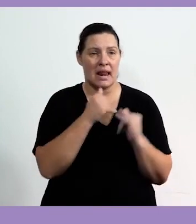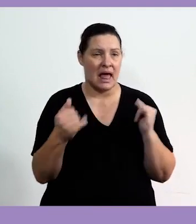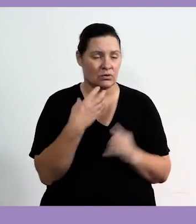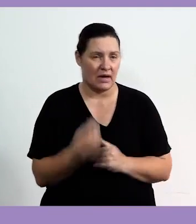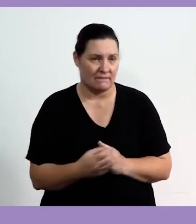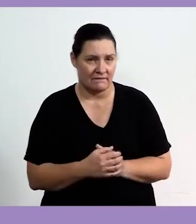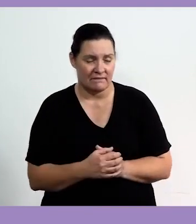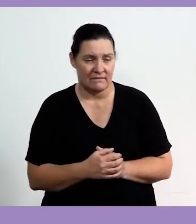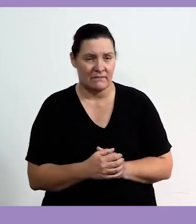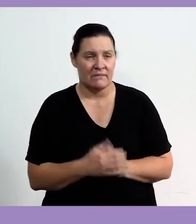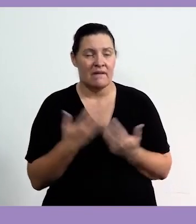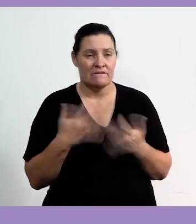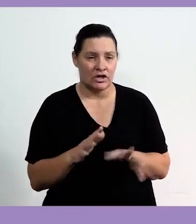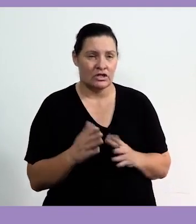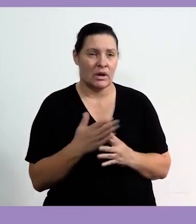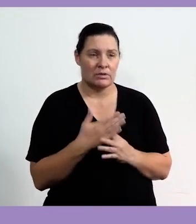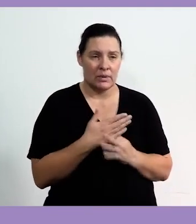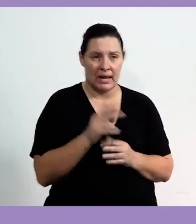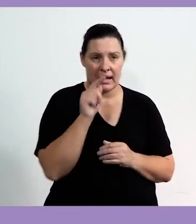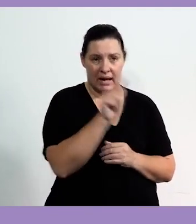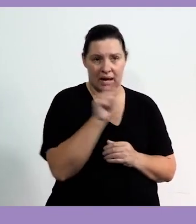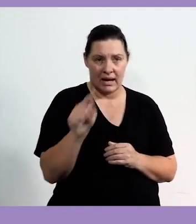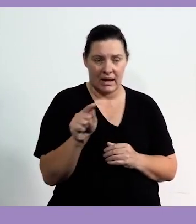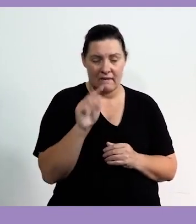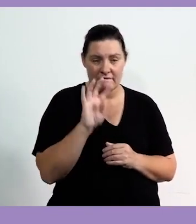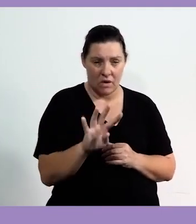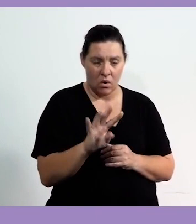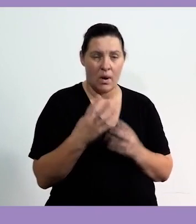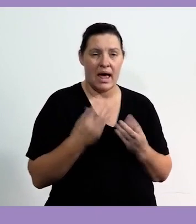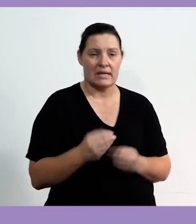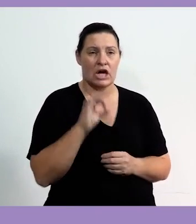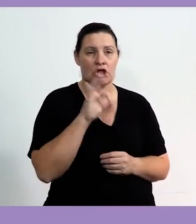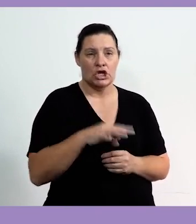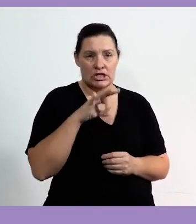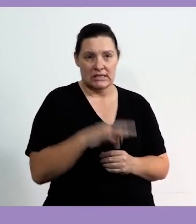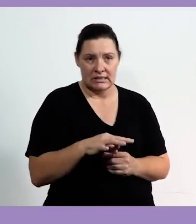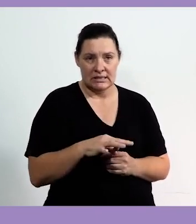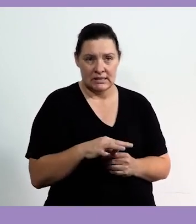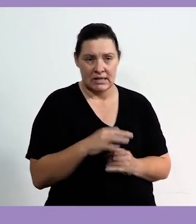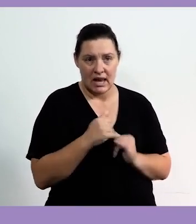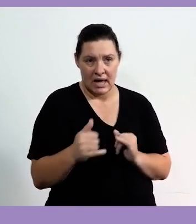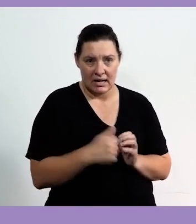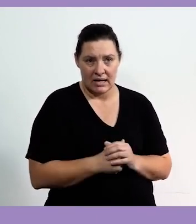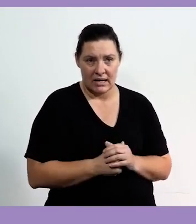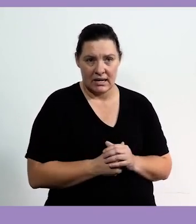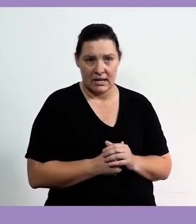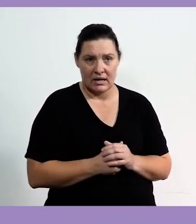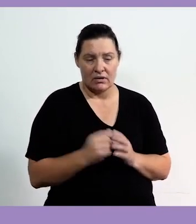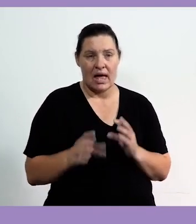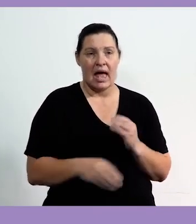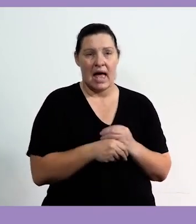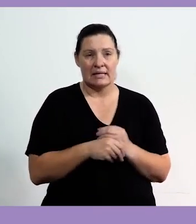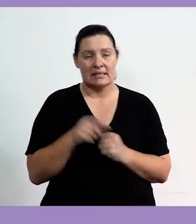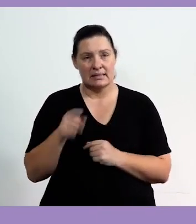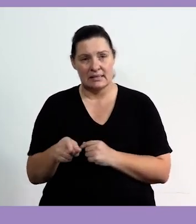how many lines are we going to have? Already between these 4, we had 13 lines. And then